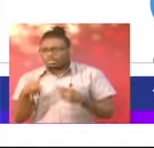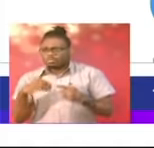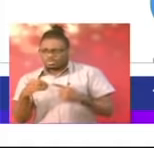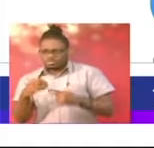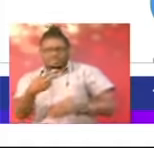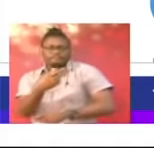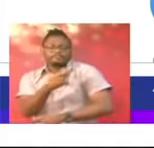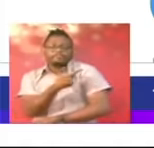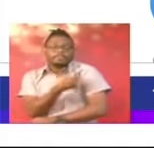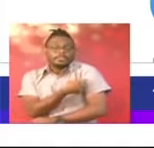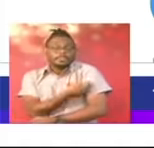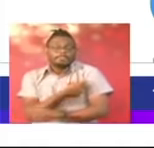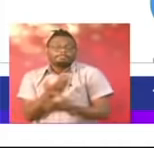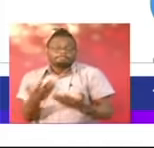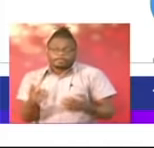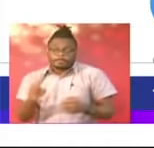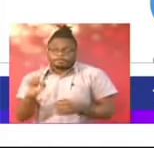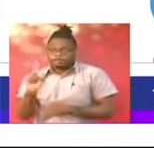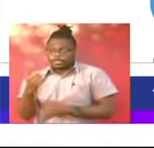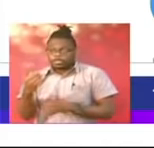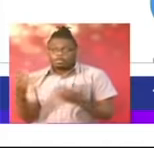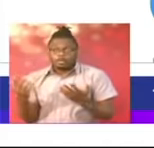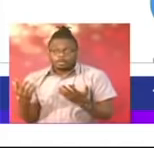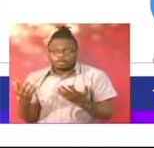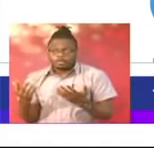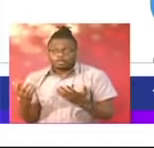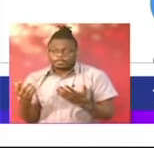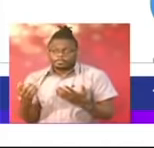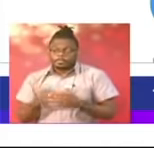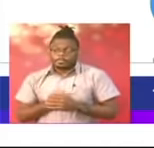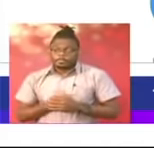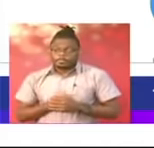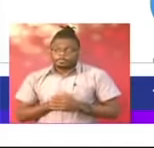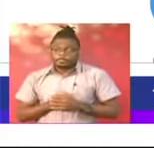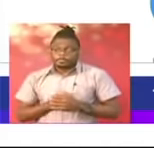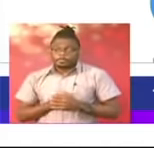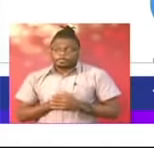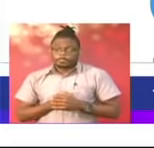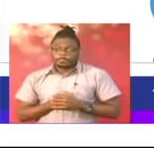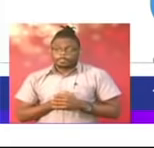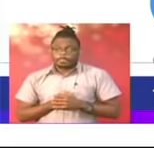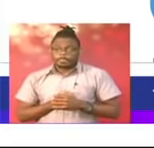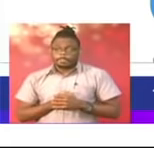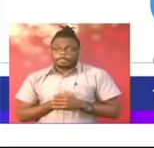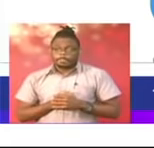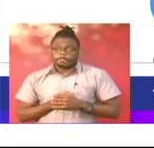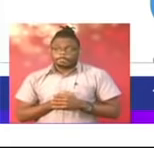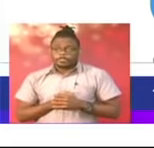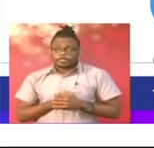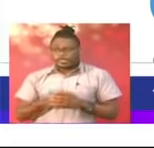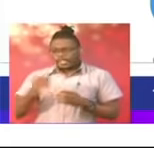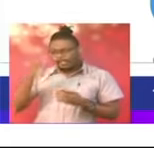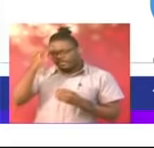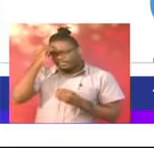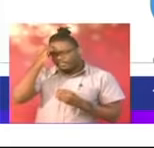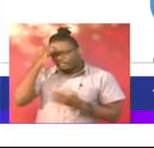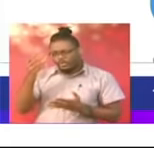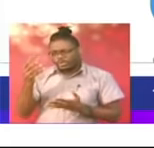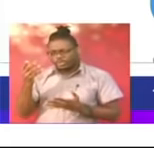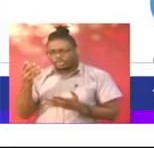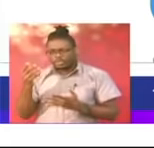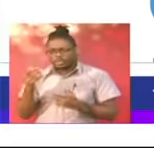country. First of all, referring to the stats provided in the daily